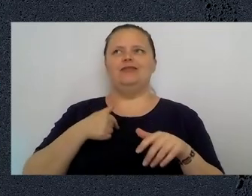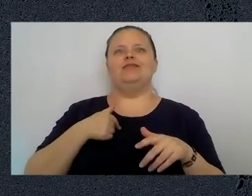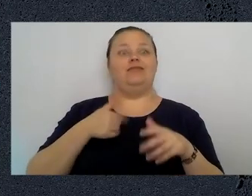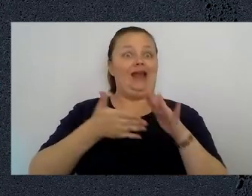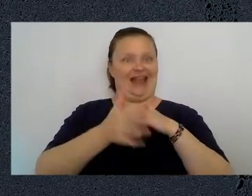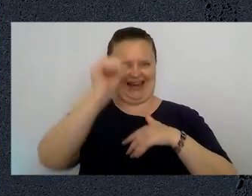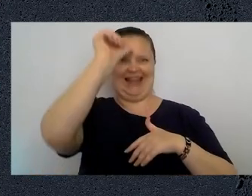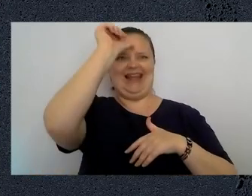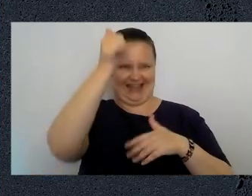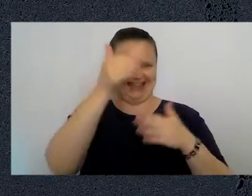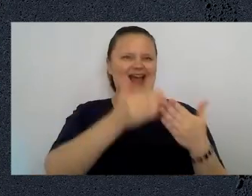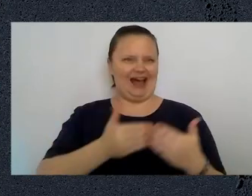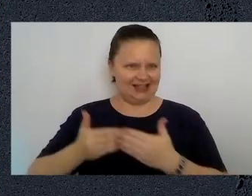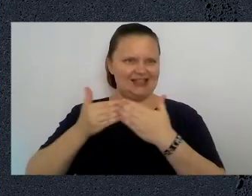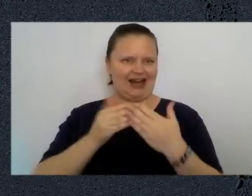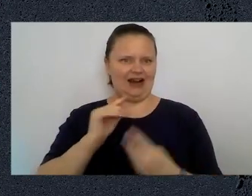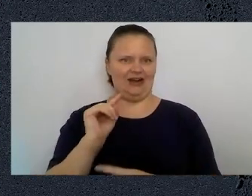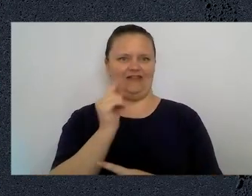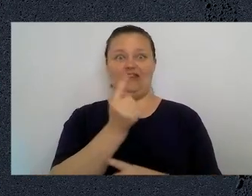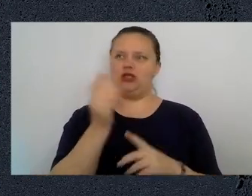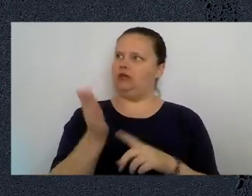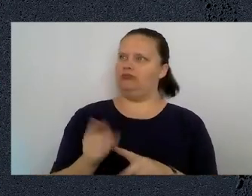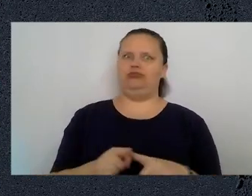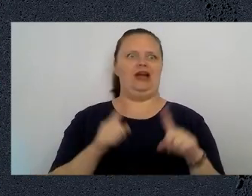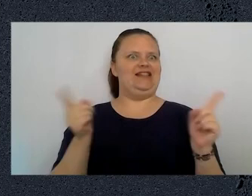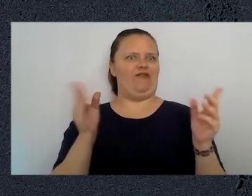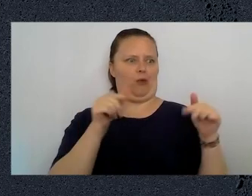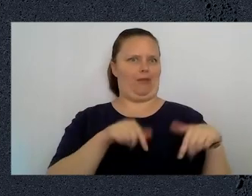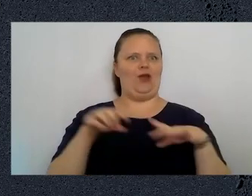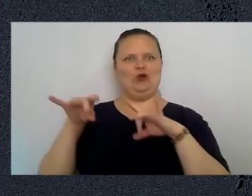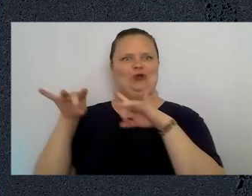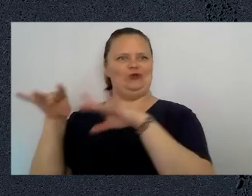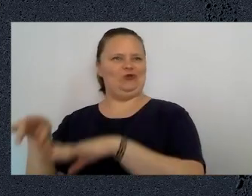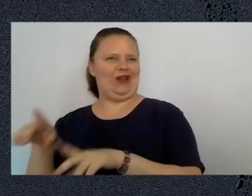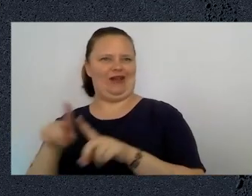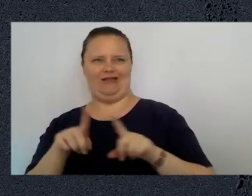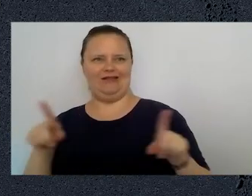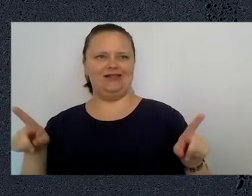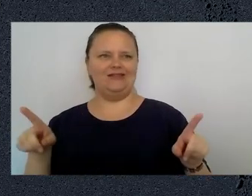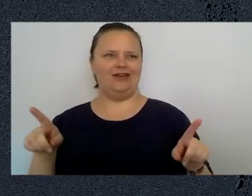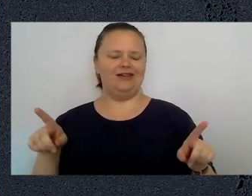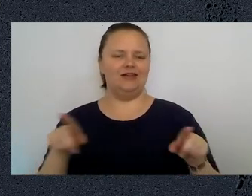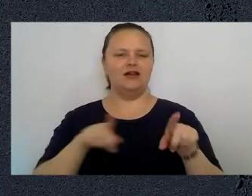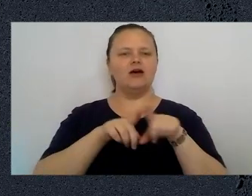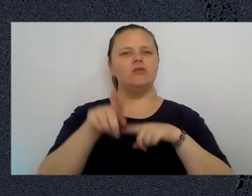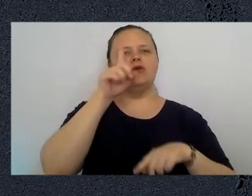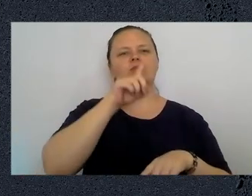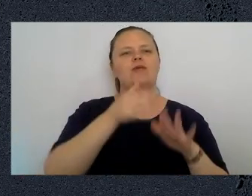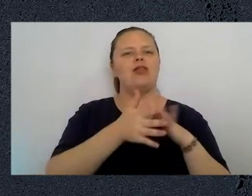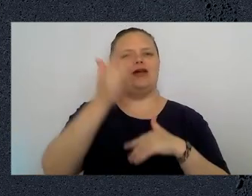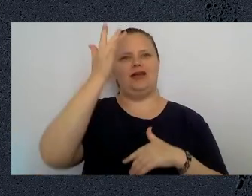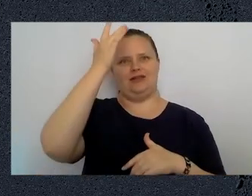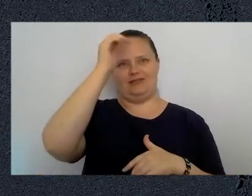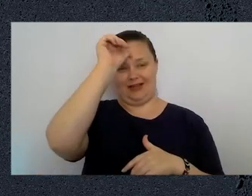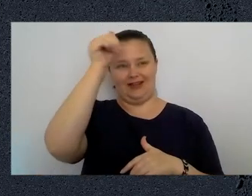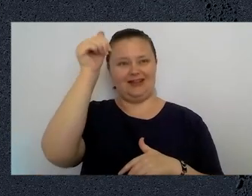and it's a very different space to here, and which took me a while to kind of understand. Most people in India, I don't know, the